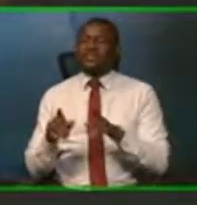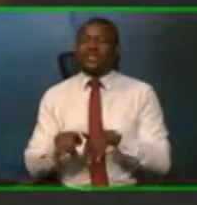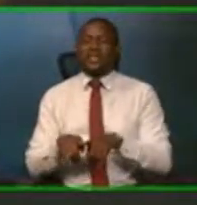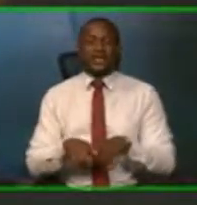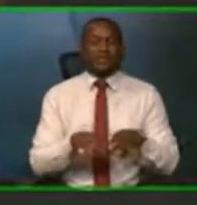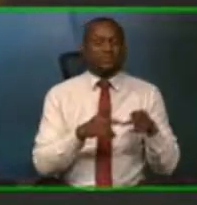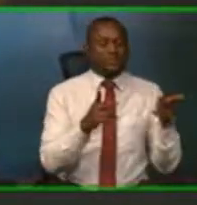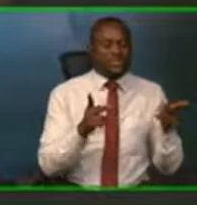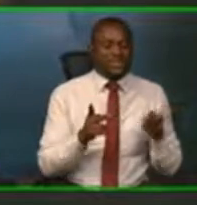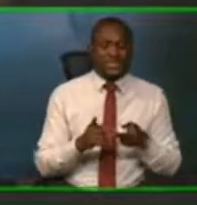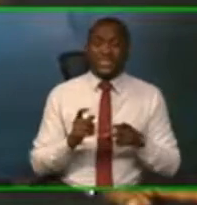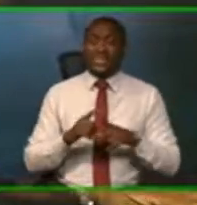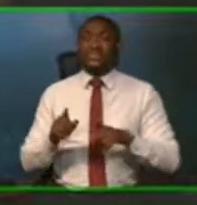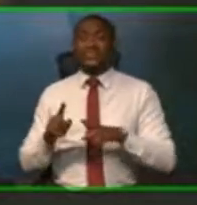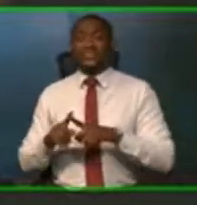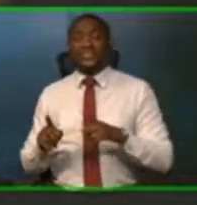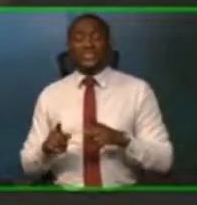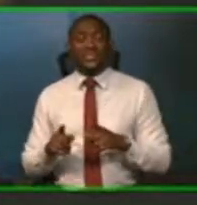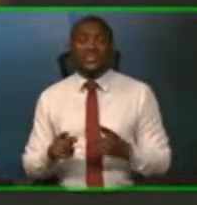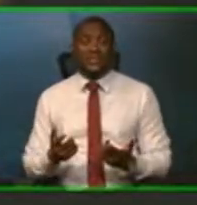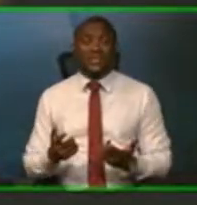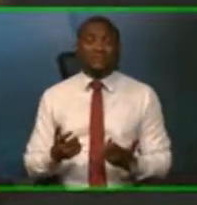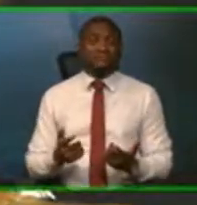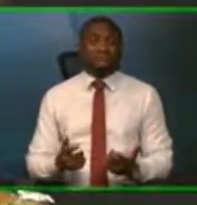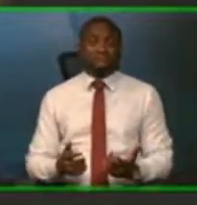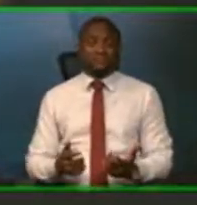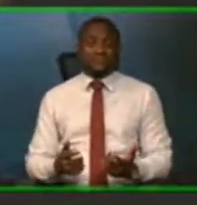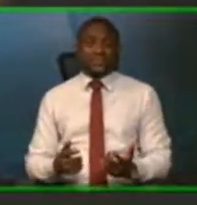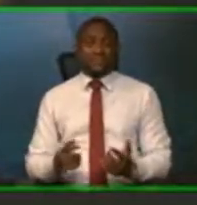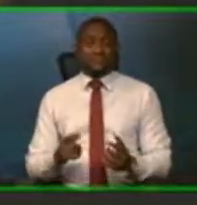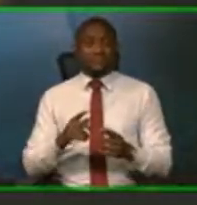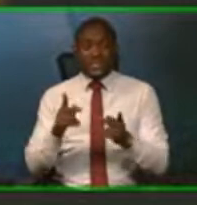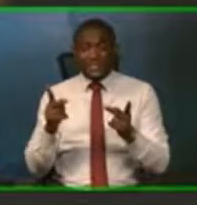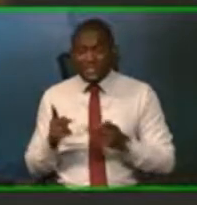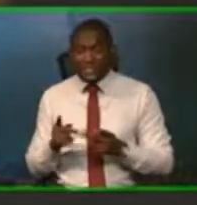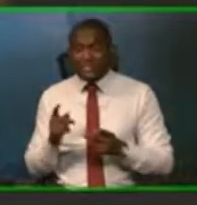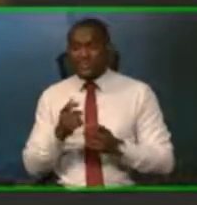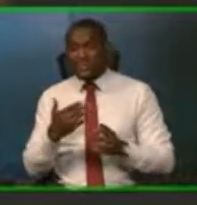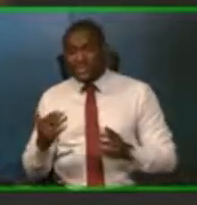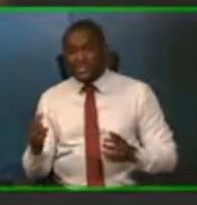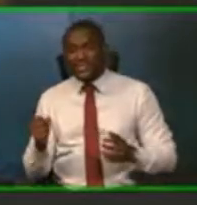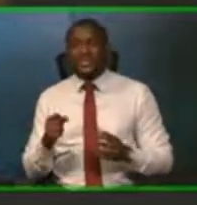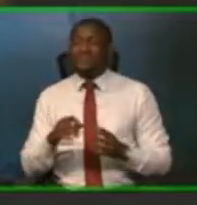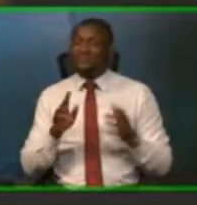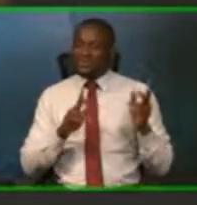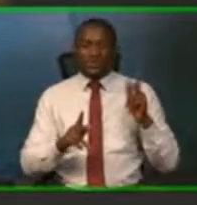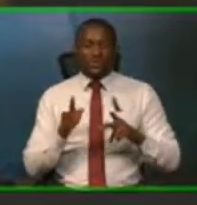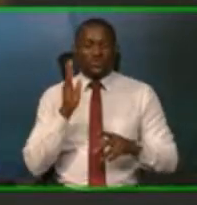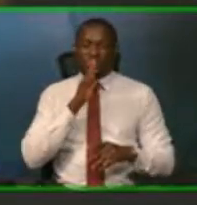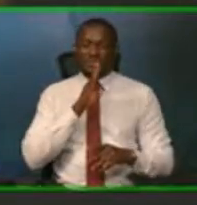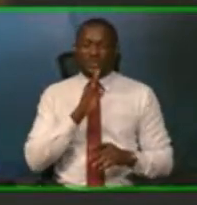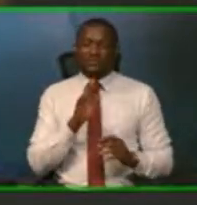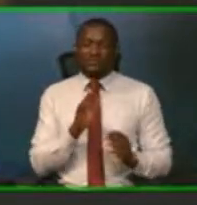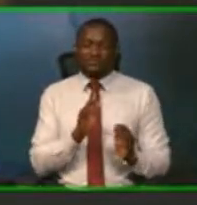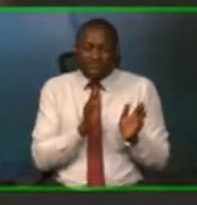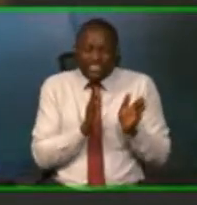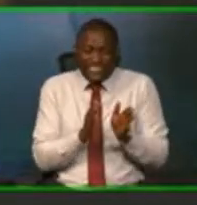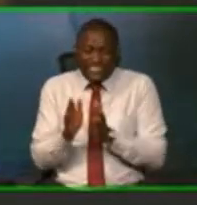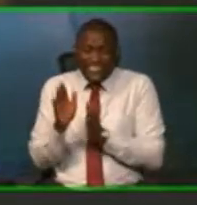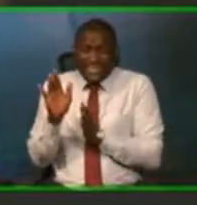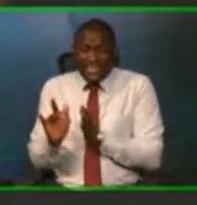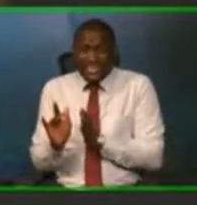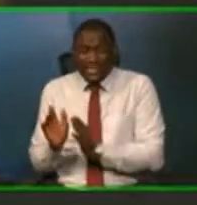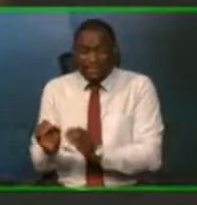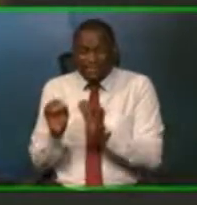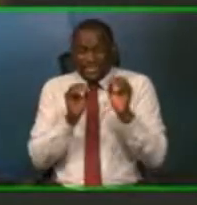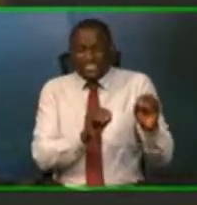and dimensions. People would be strategically positioned in the spirit. Hallelujah. And